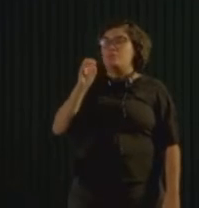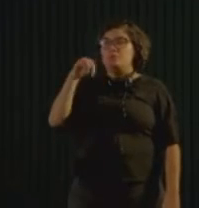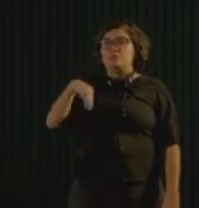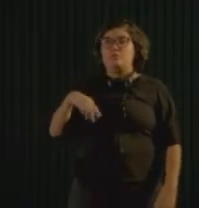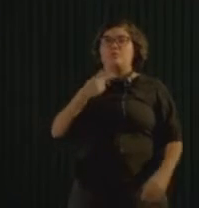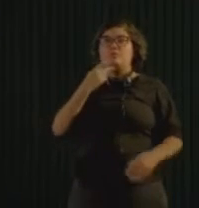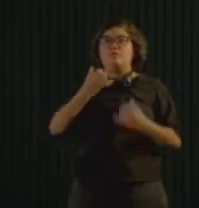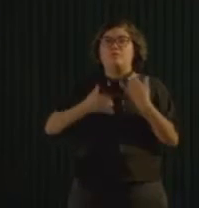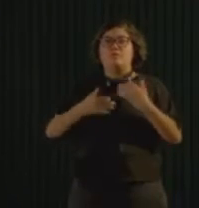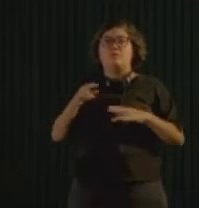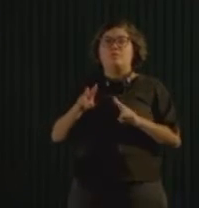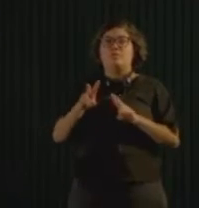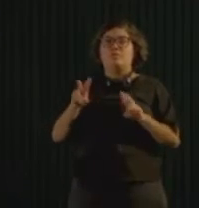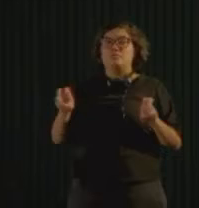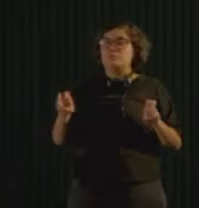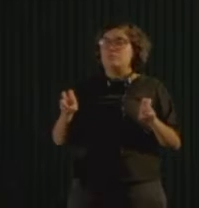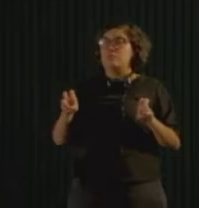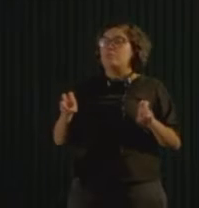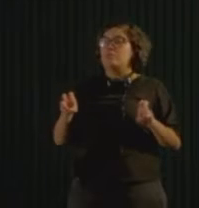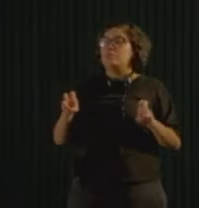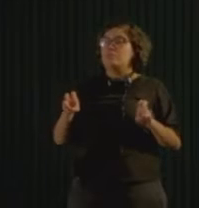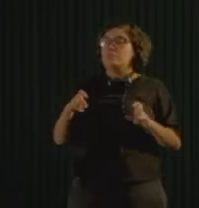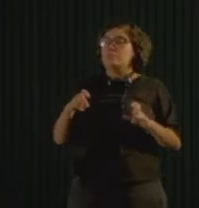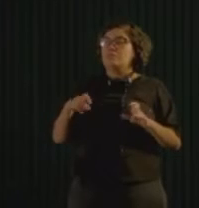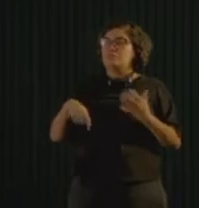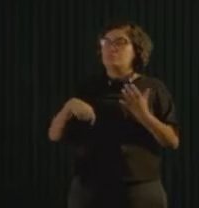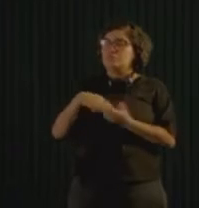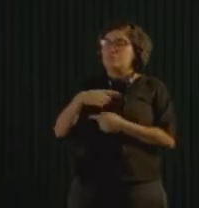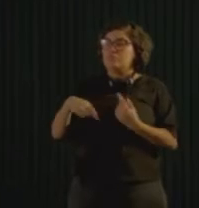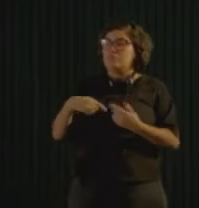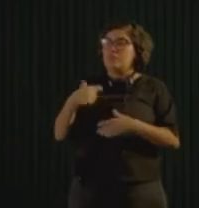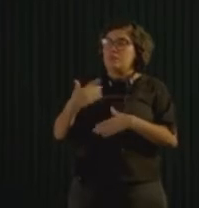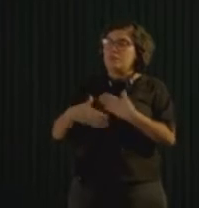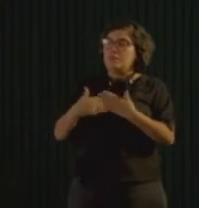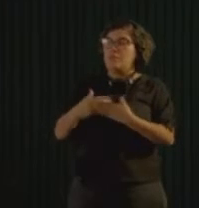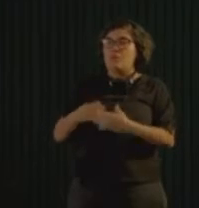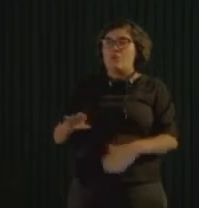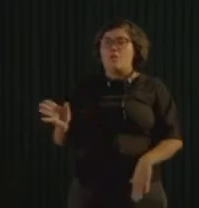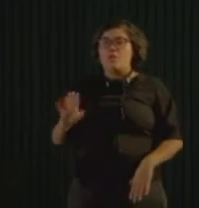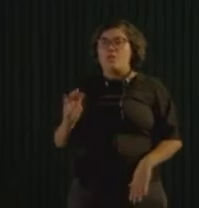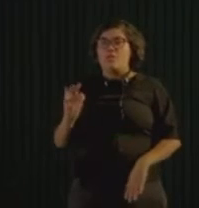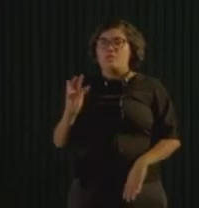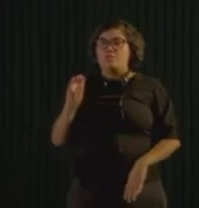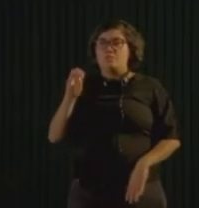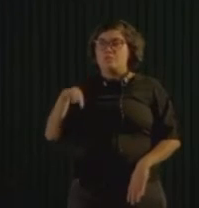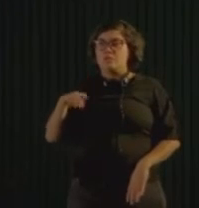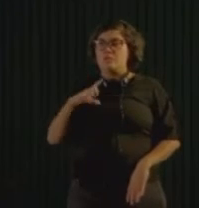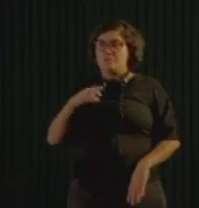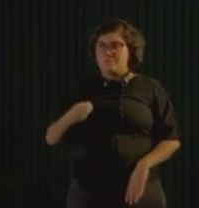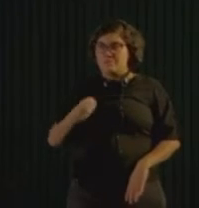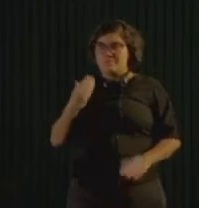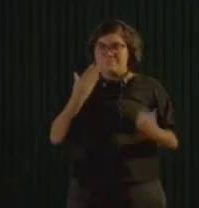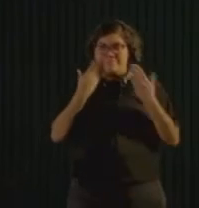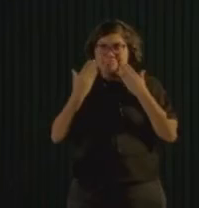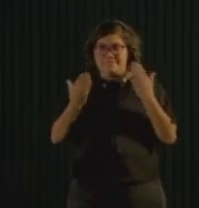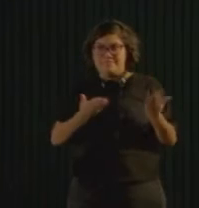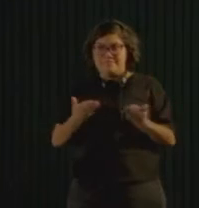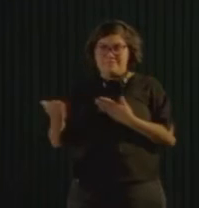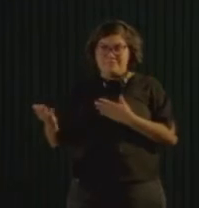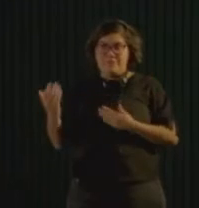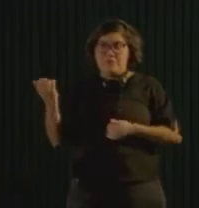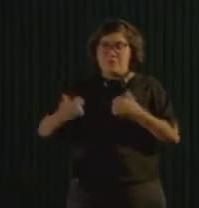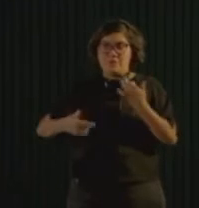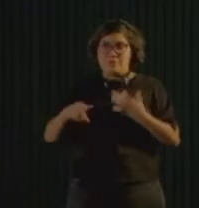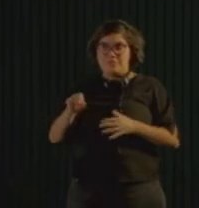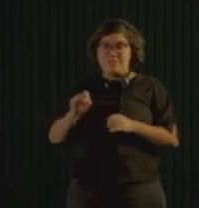falar sobre Terra Cycle, um caminho para a circularidade. Olá, Tom, você está aí? Se apresenta, por favor, e conta para a gente o que